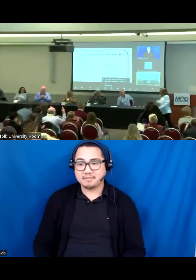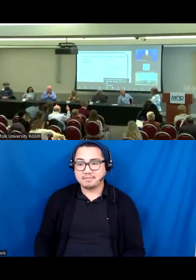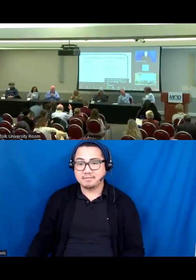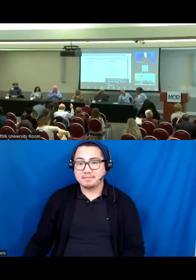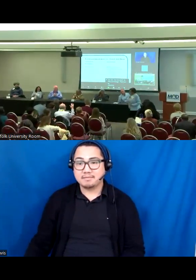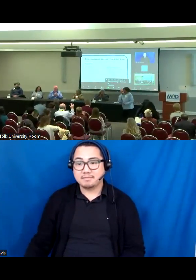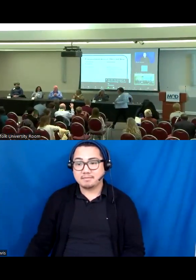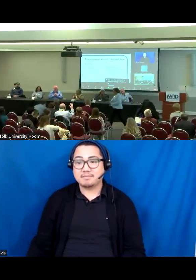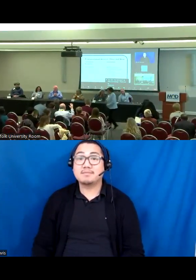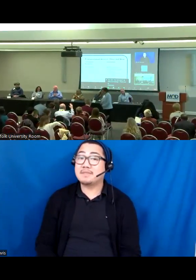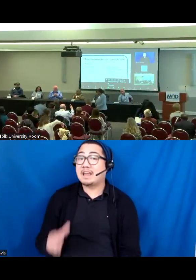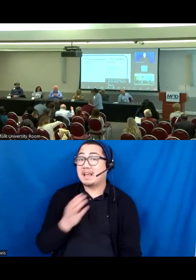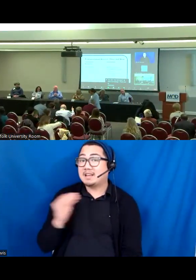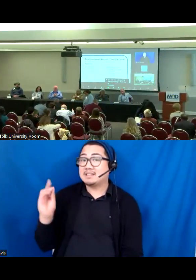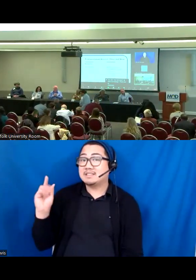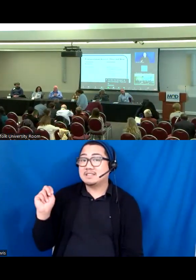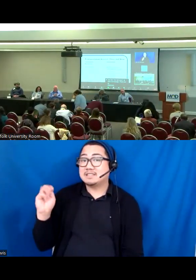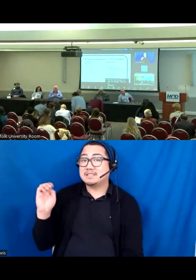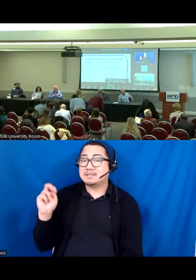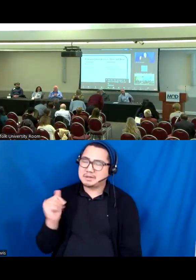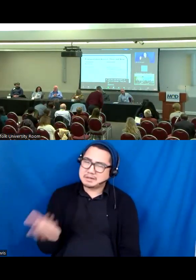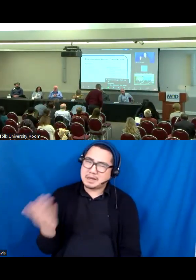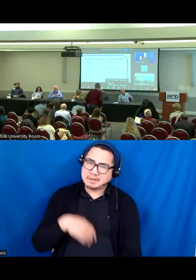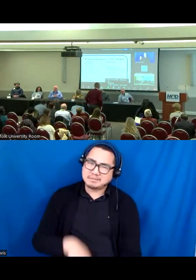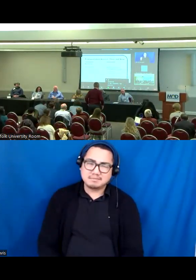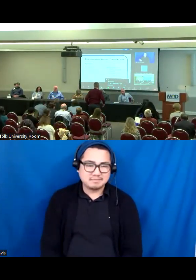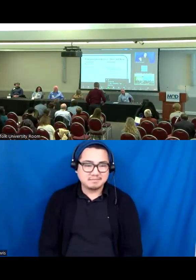Yeah, and Dan Manning, come on up.